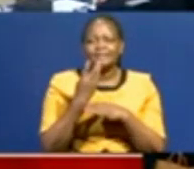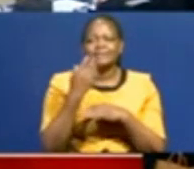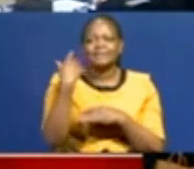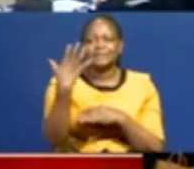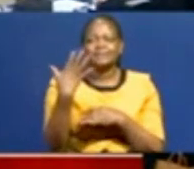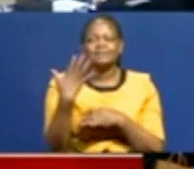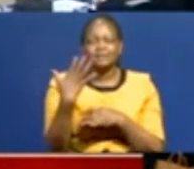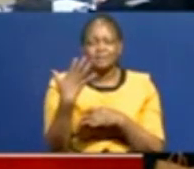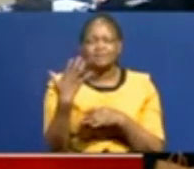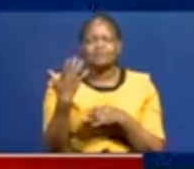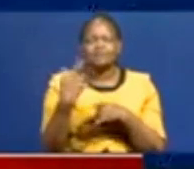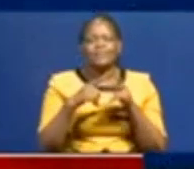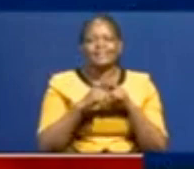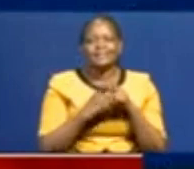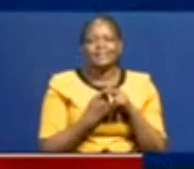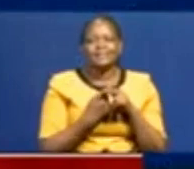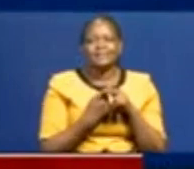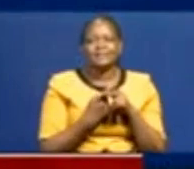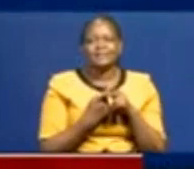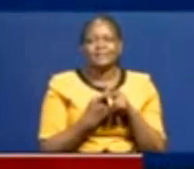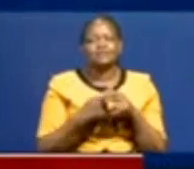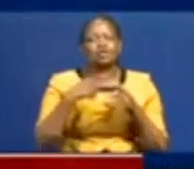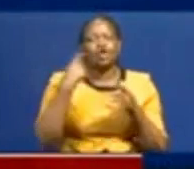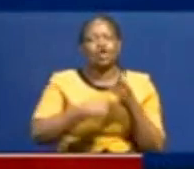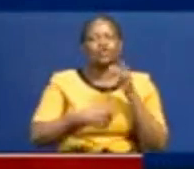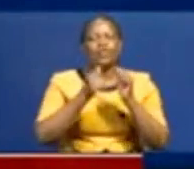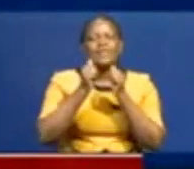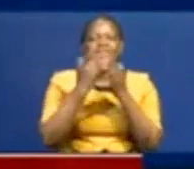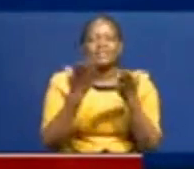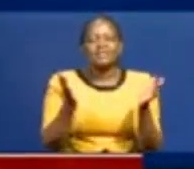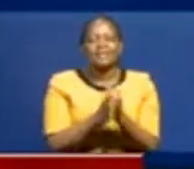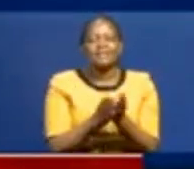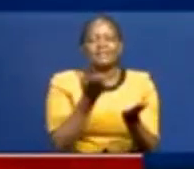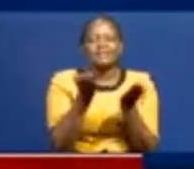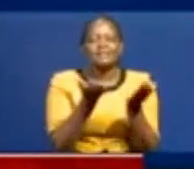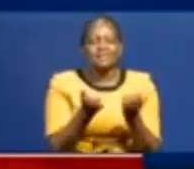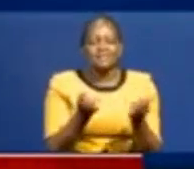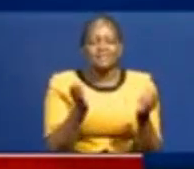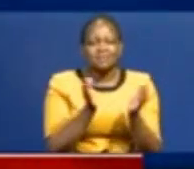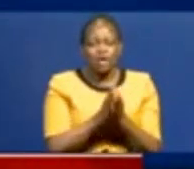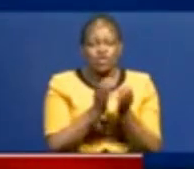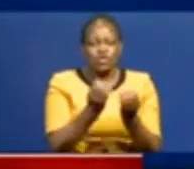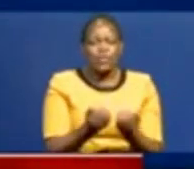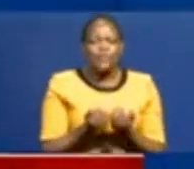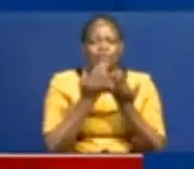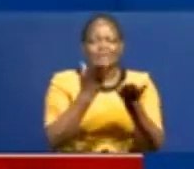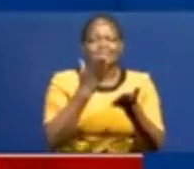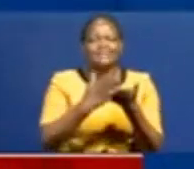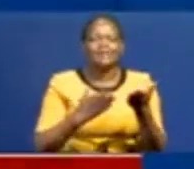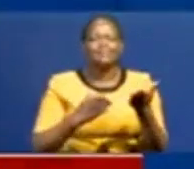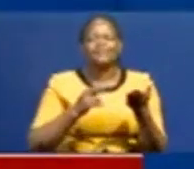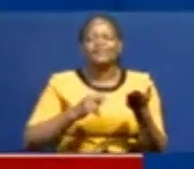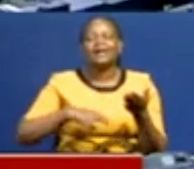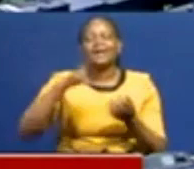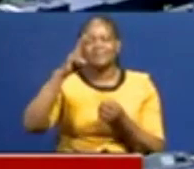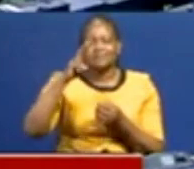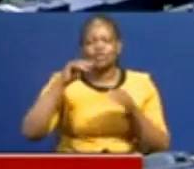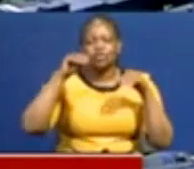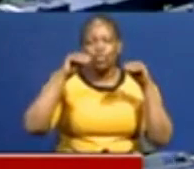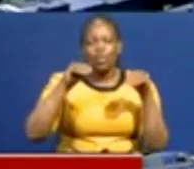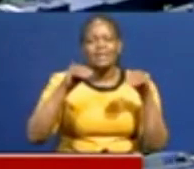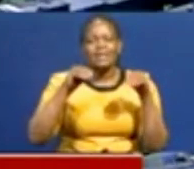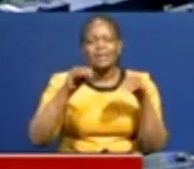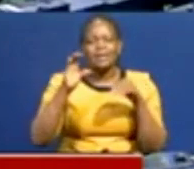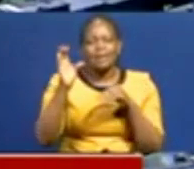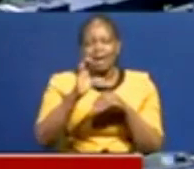green from the start, cost-competitive products and services, and to provide some of the highest quality